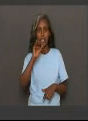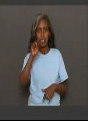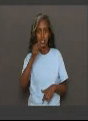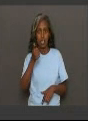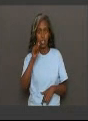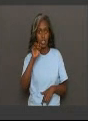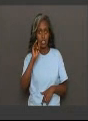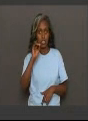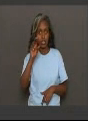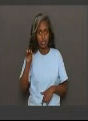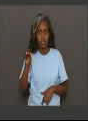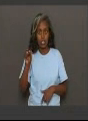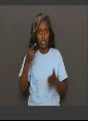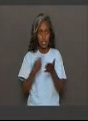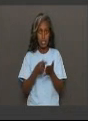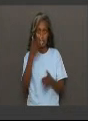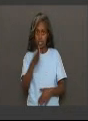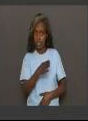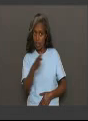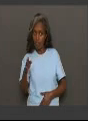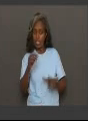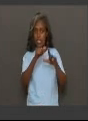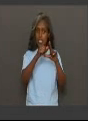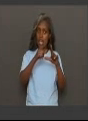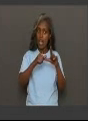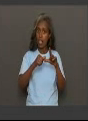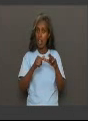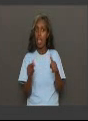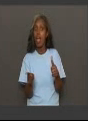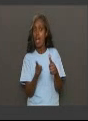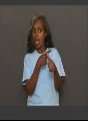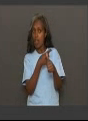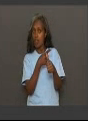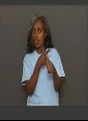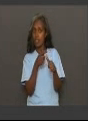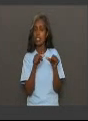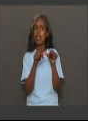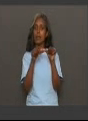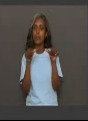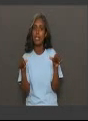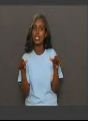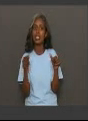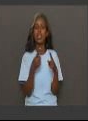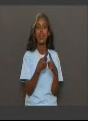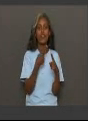In this graph, the angle alpha is measured from